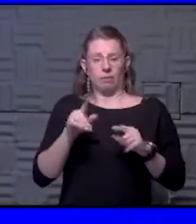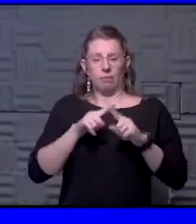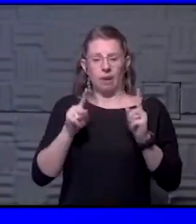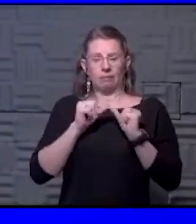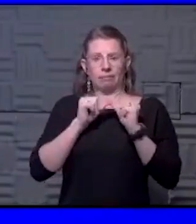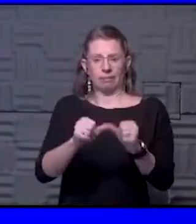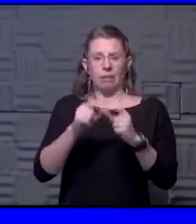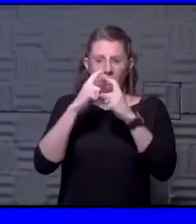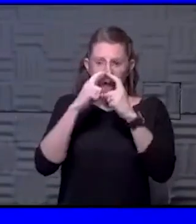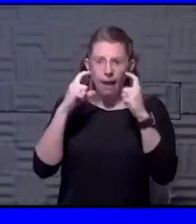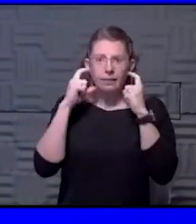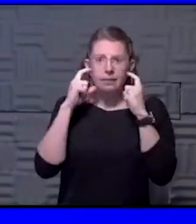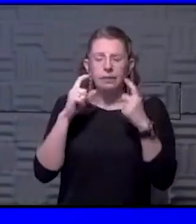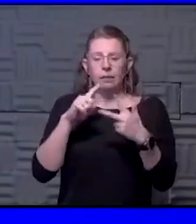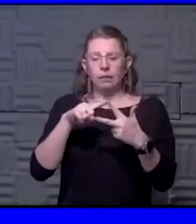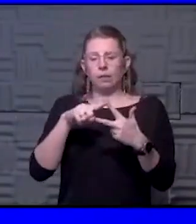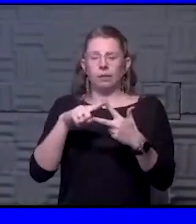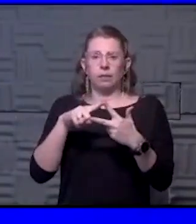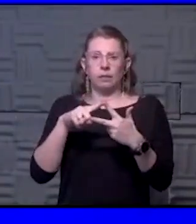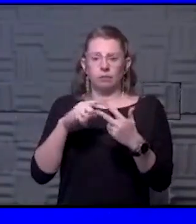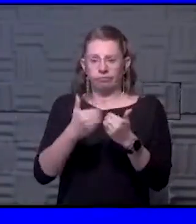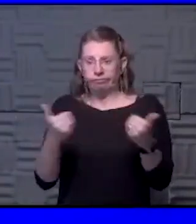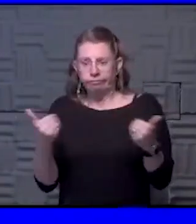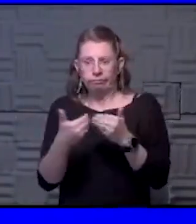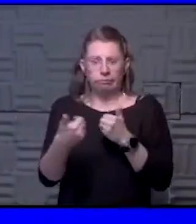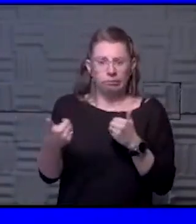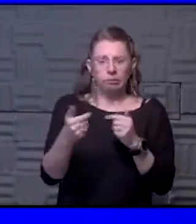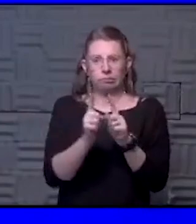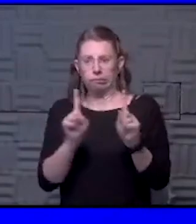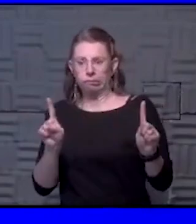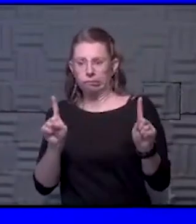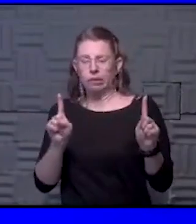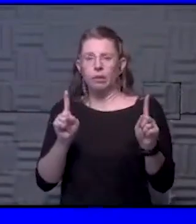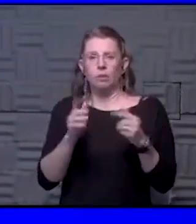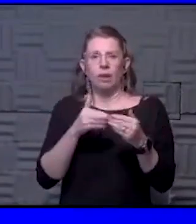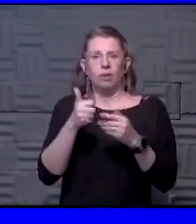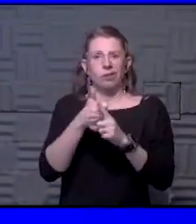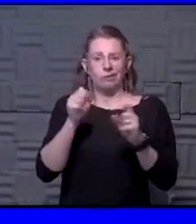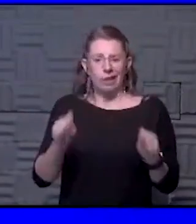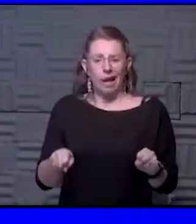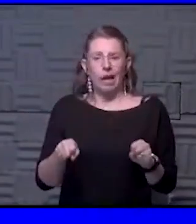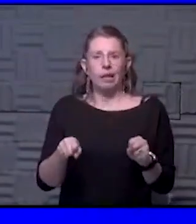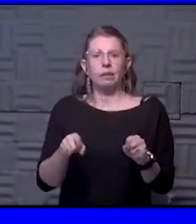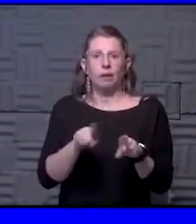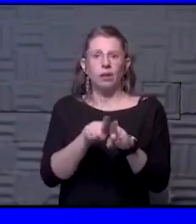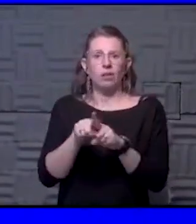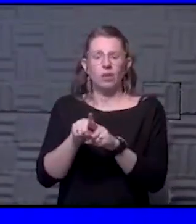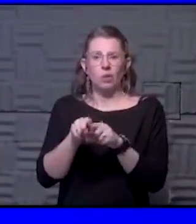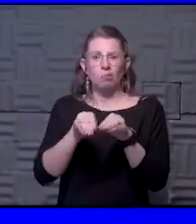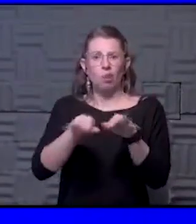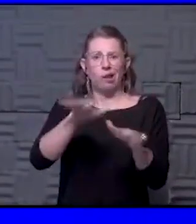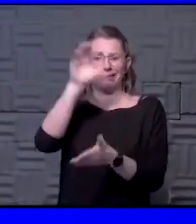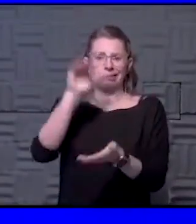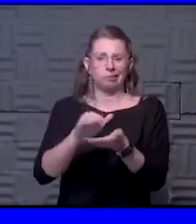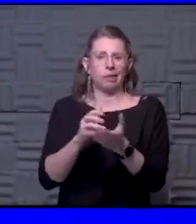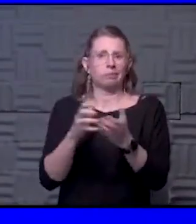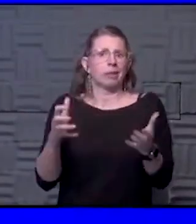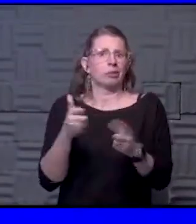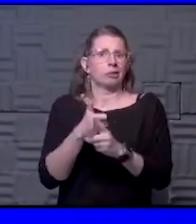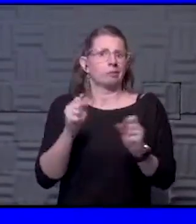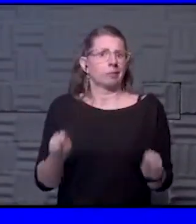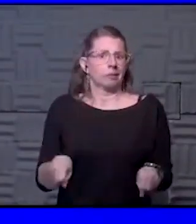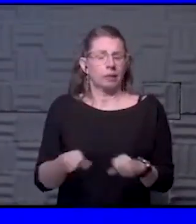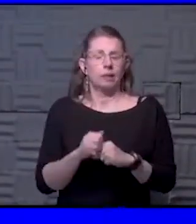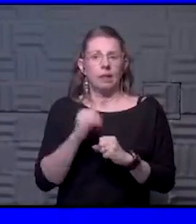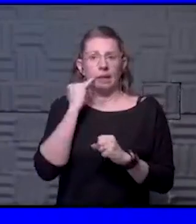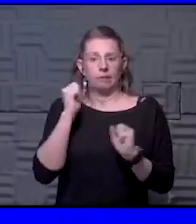to mask, continue to, you know, be apart from each other when you can. Just limit the spread the best you can, and as long as you keep that up, we should